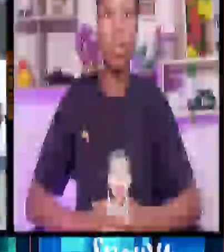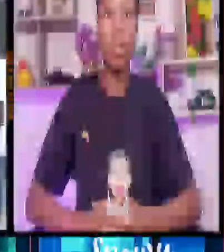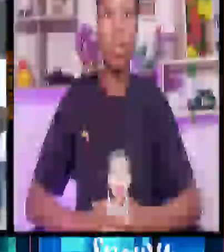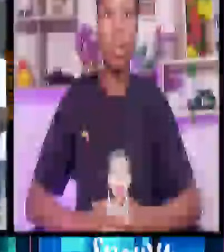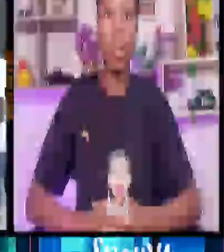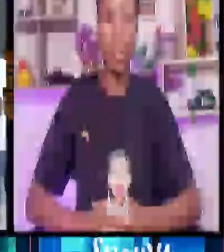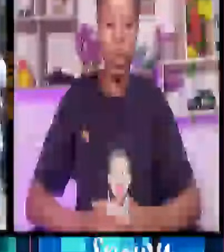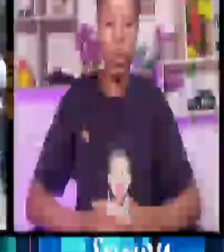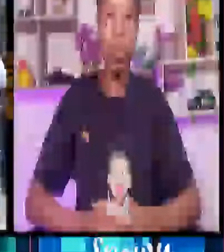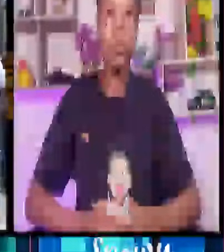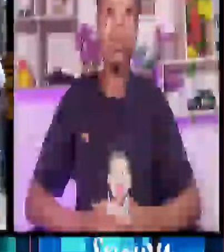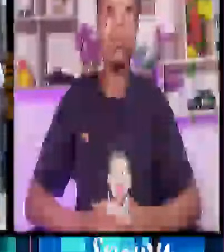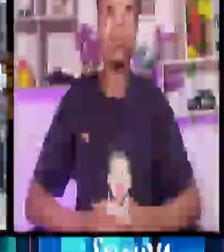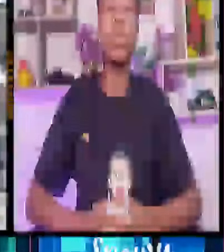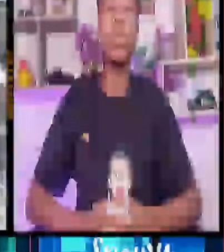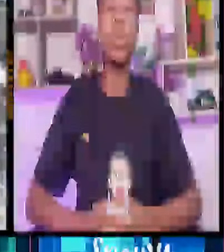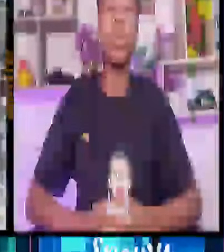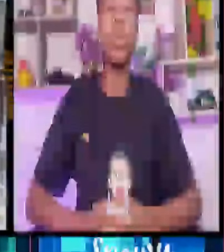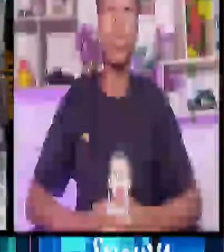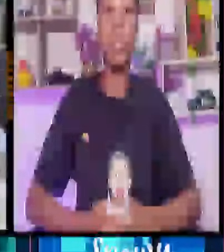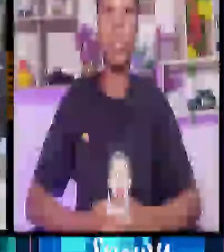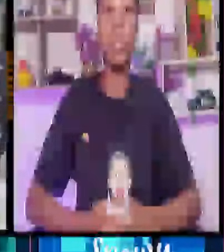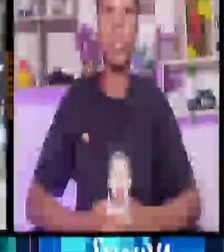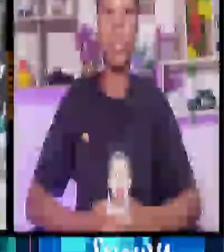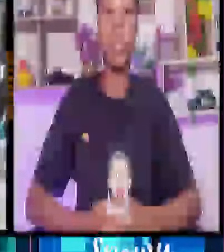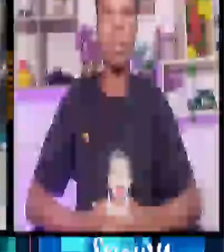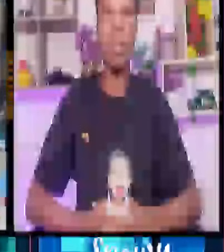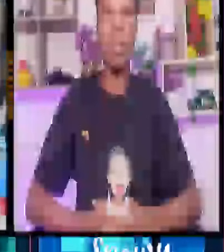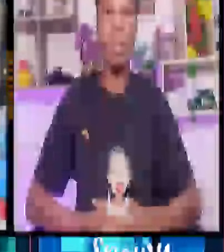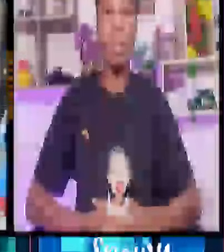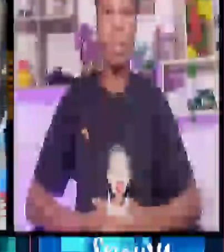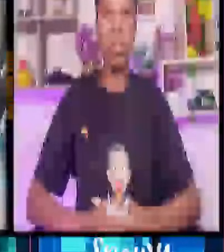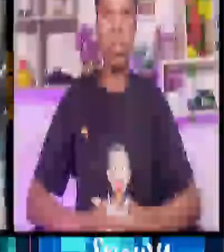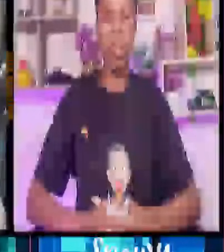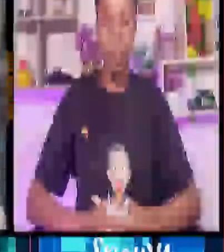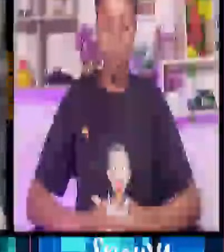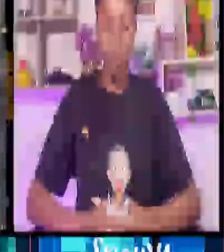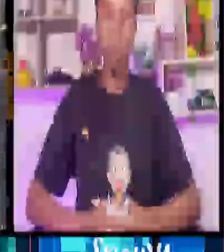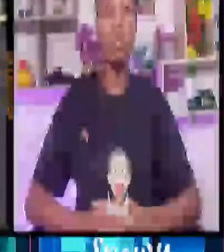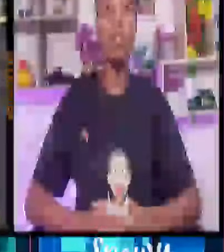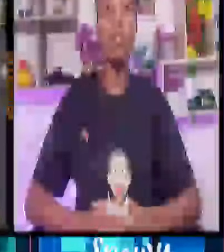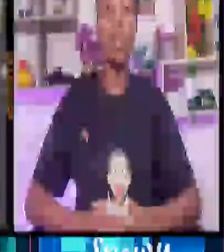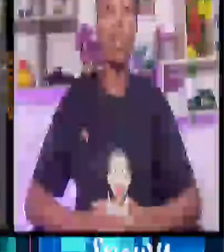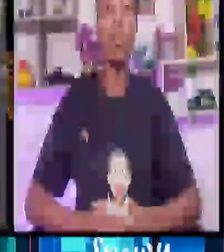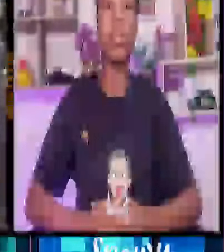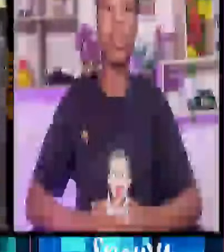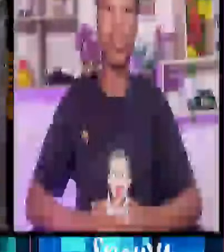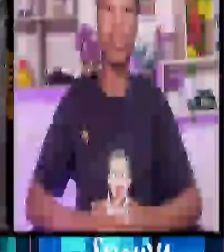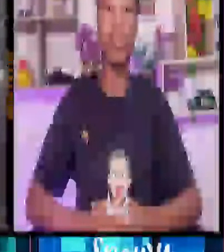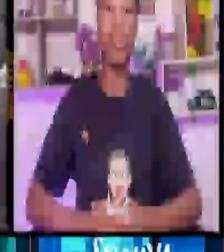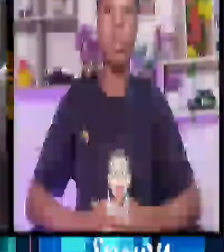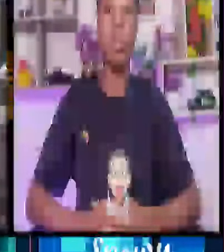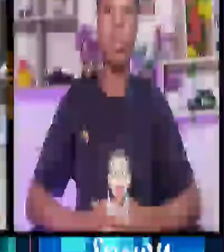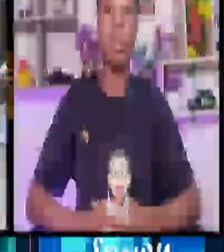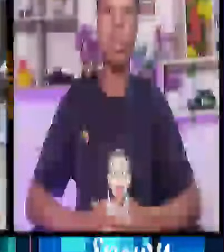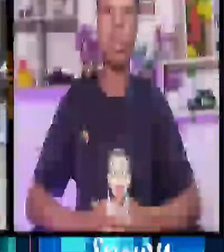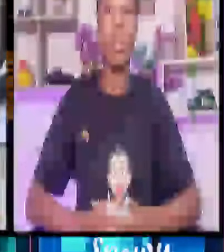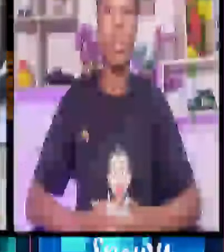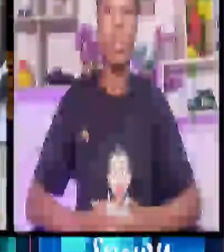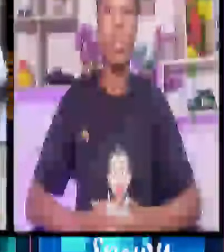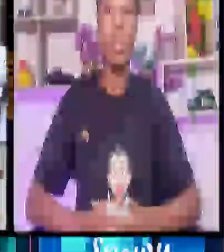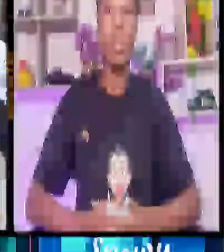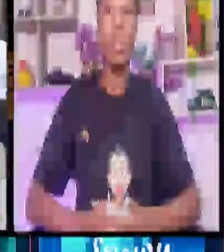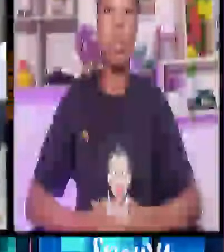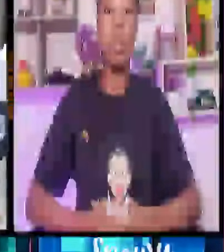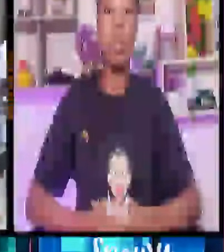time for presidential primaries, Dr. Mahmoud Bawumia will come out and every form of debate will be held. But right now, the former vice